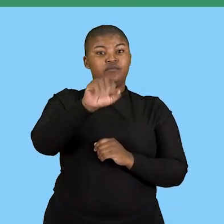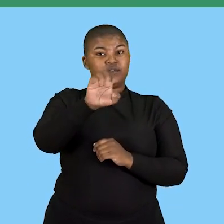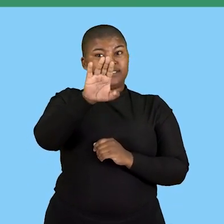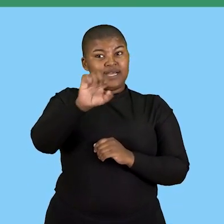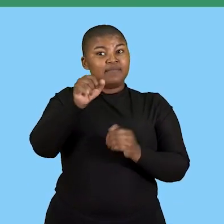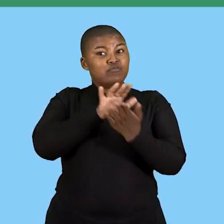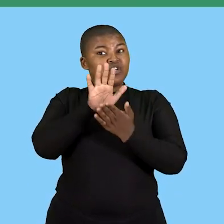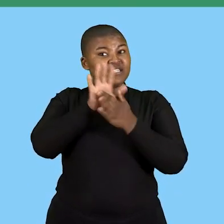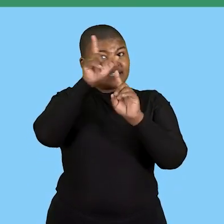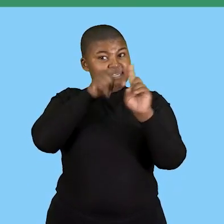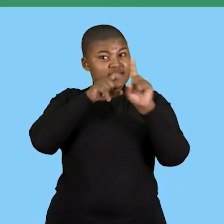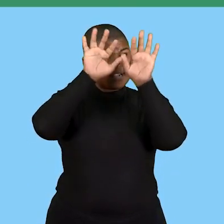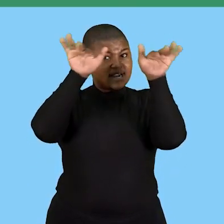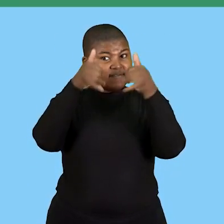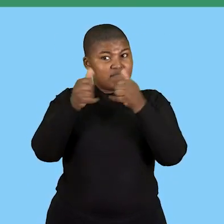printers